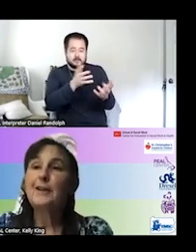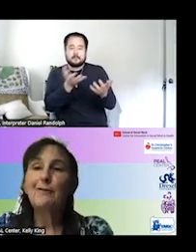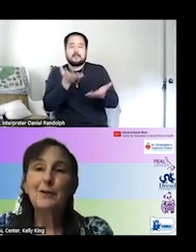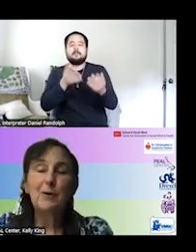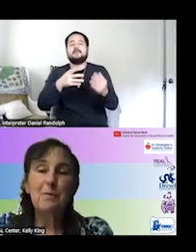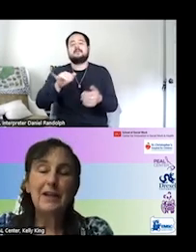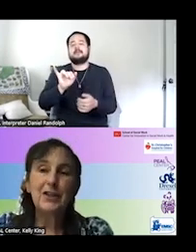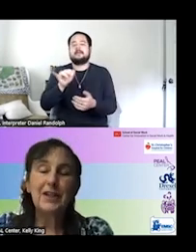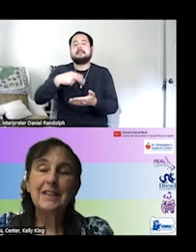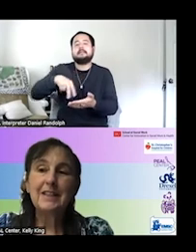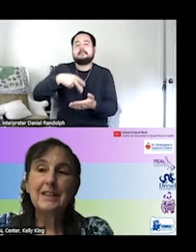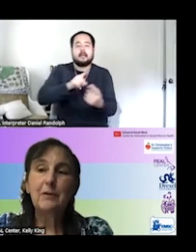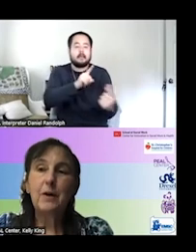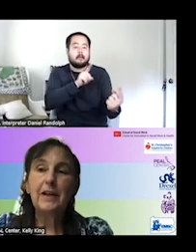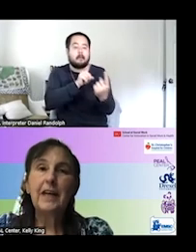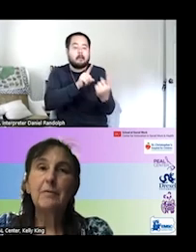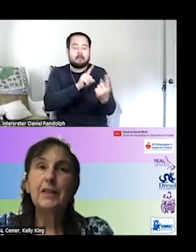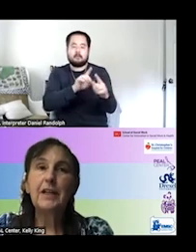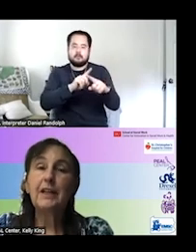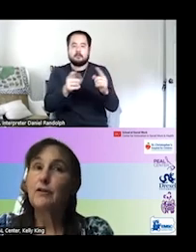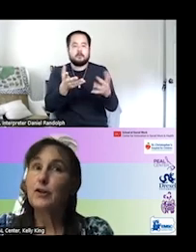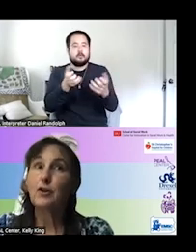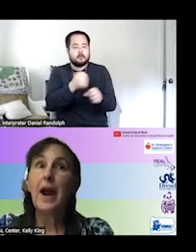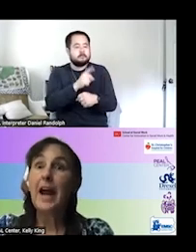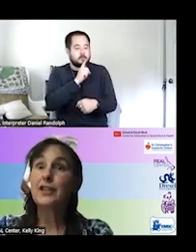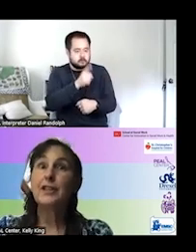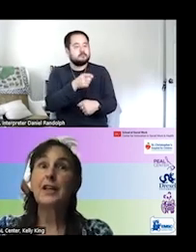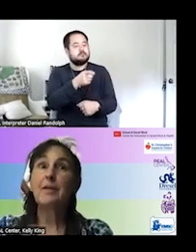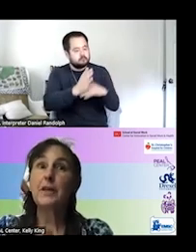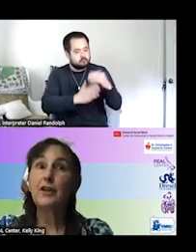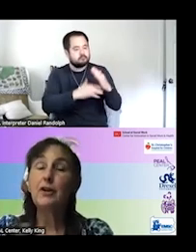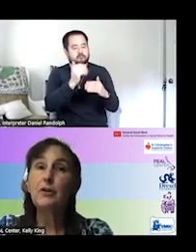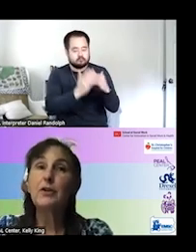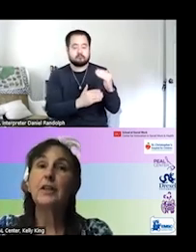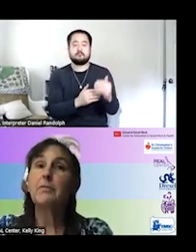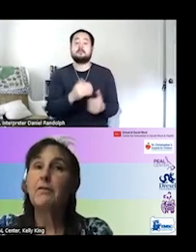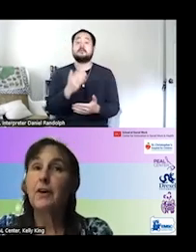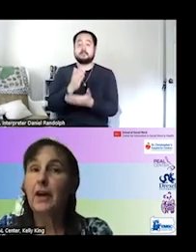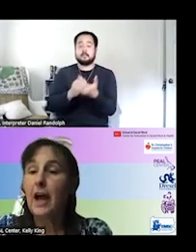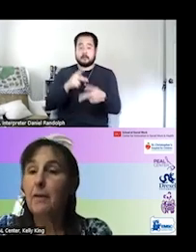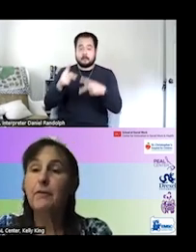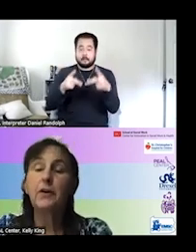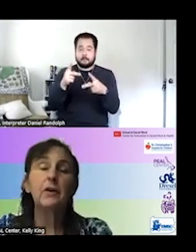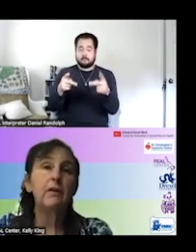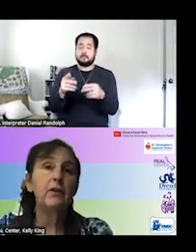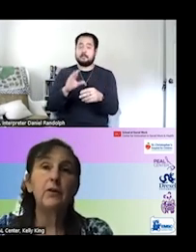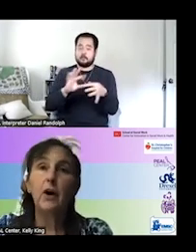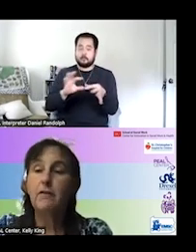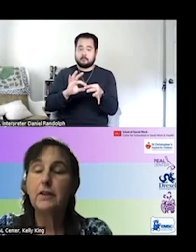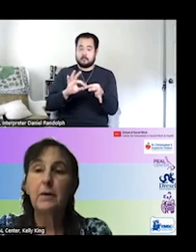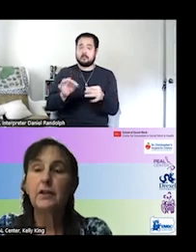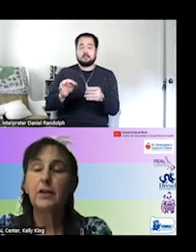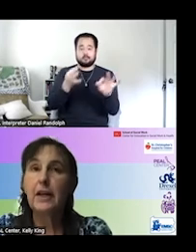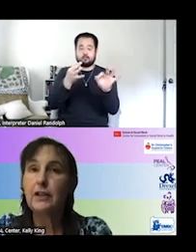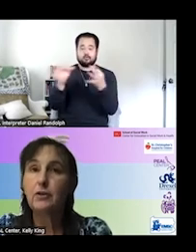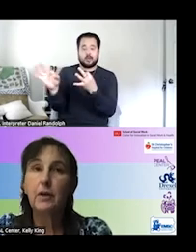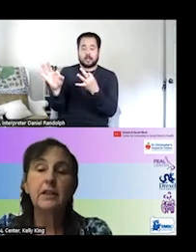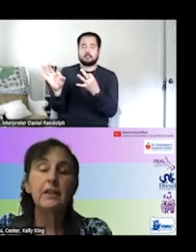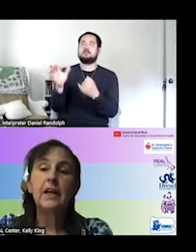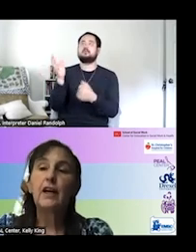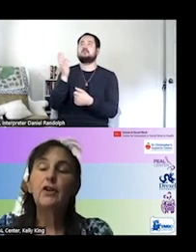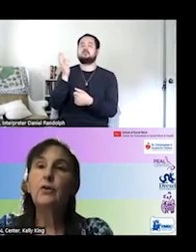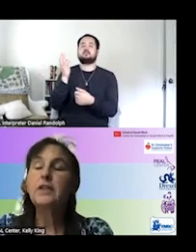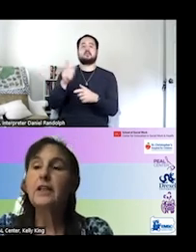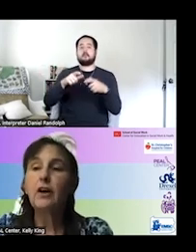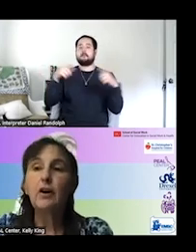one individual mentioned, the one EMT, distractions can be huge and can be very helpful. If you know of a special